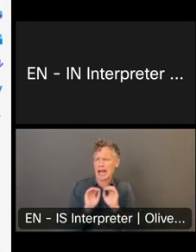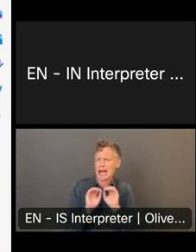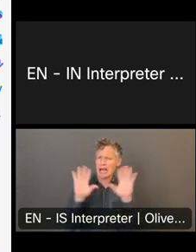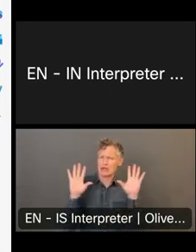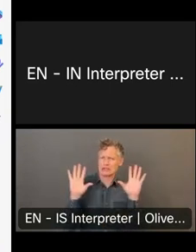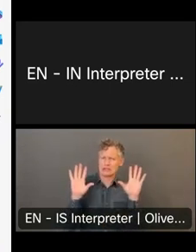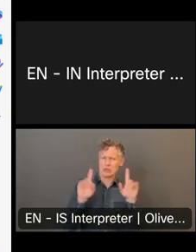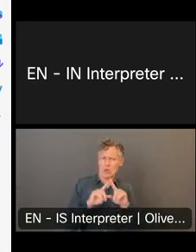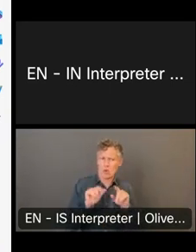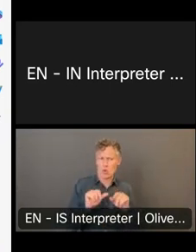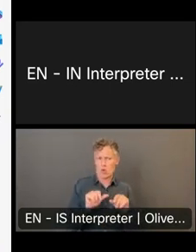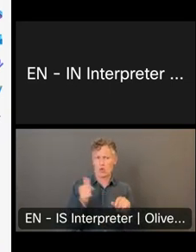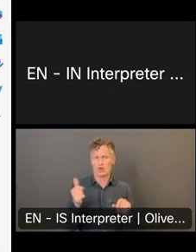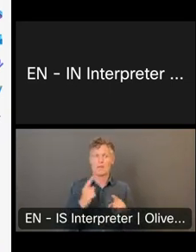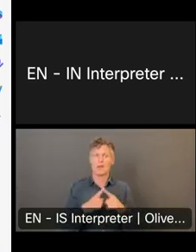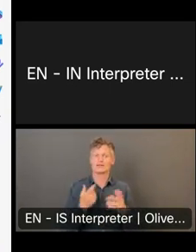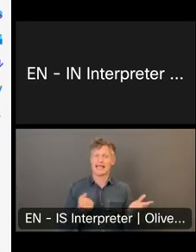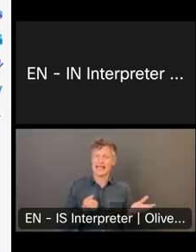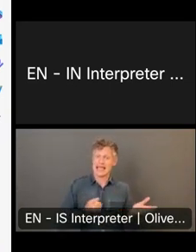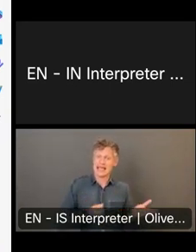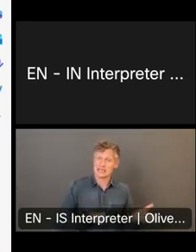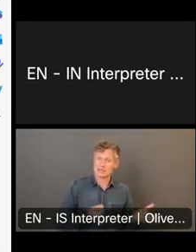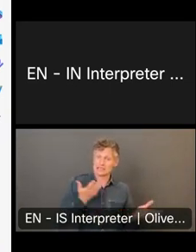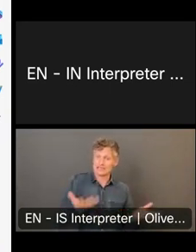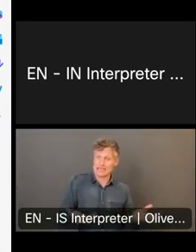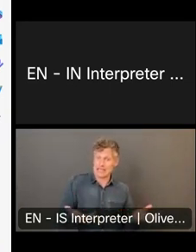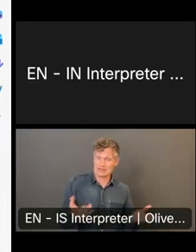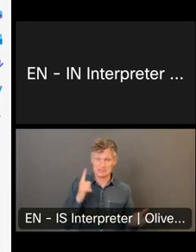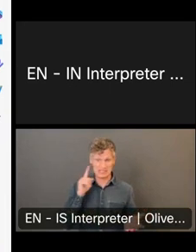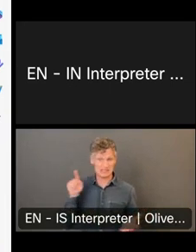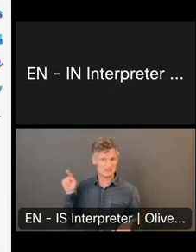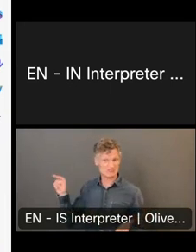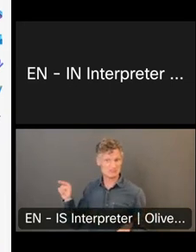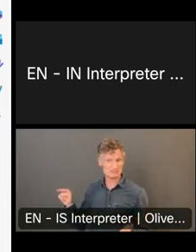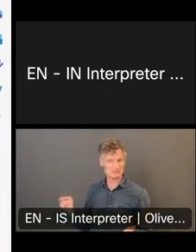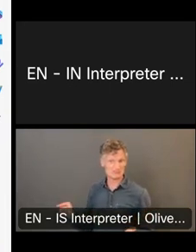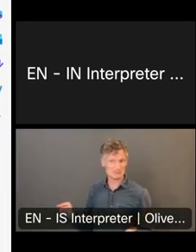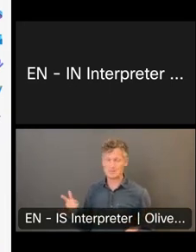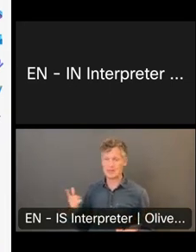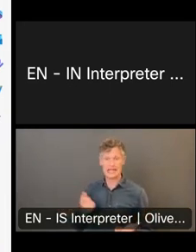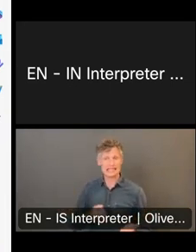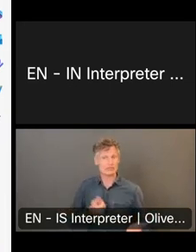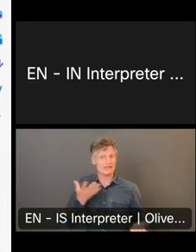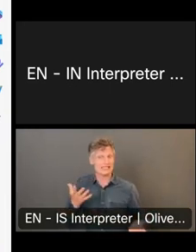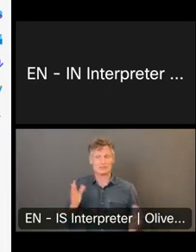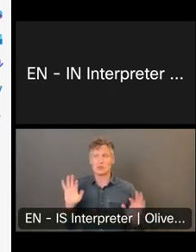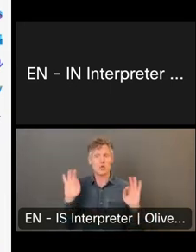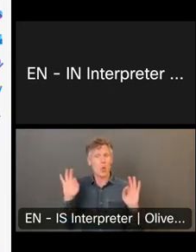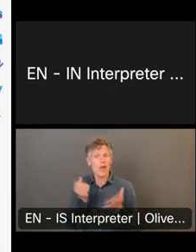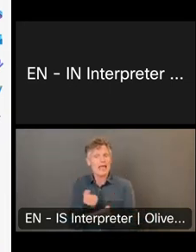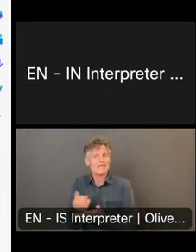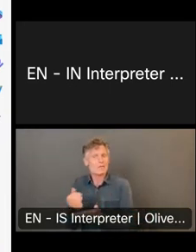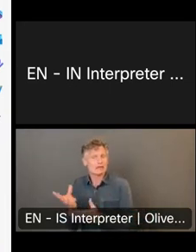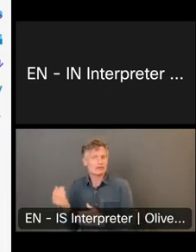we have Expressivité, which is non-informational in nature. This is different from